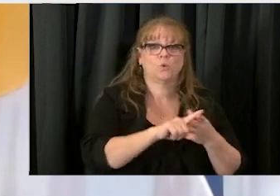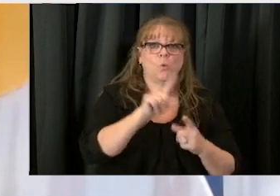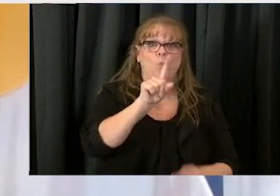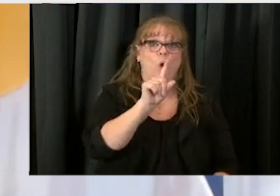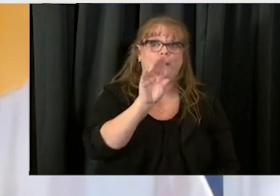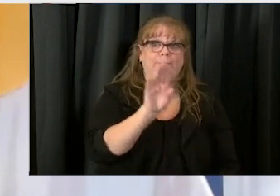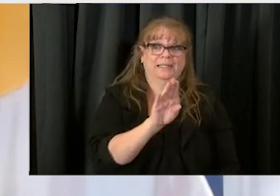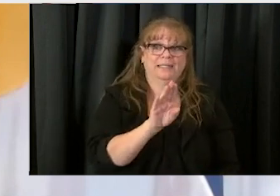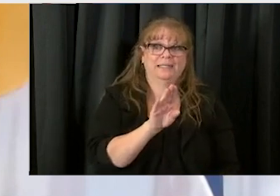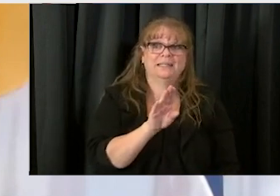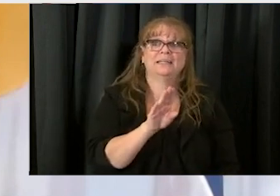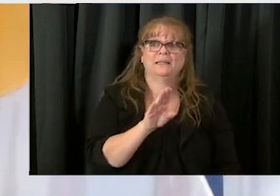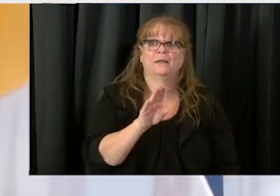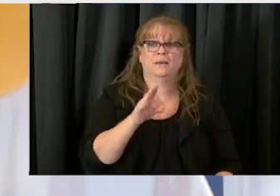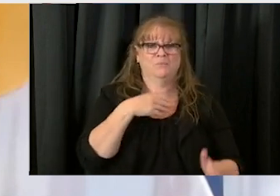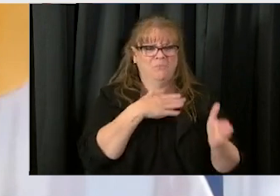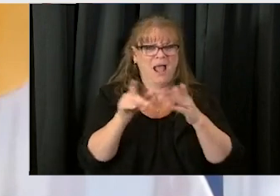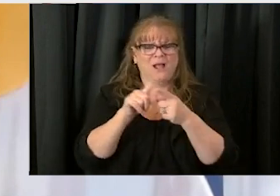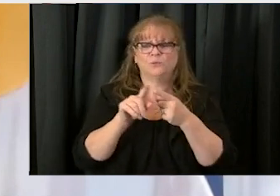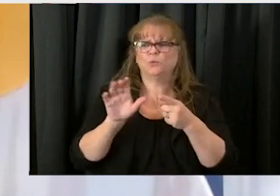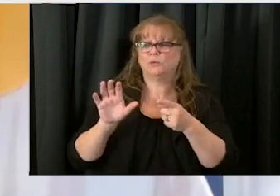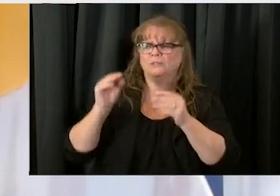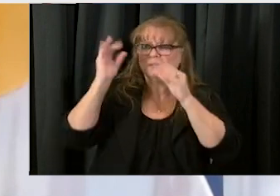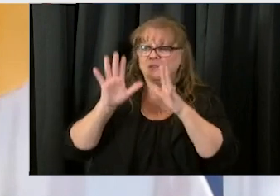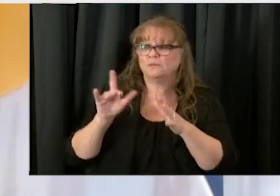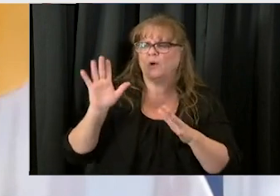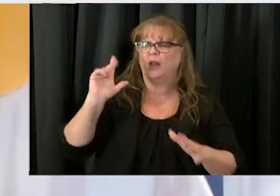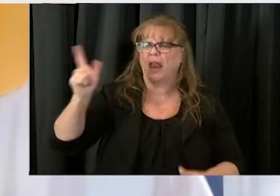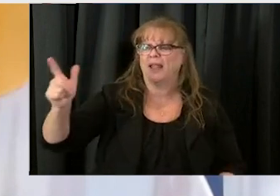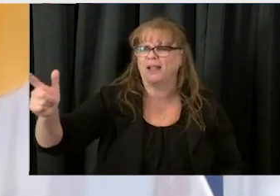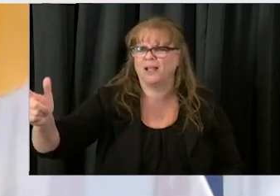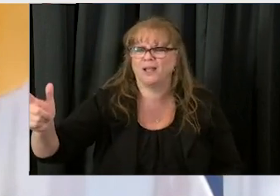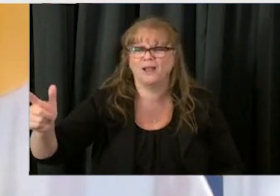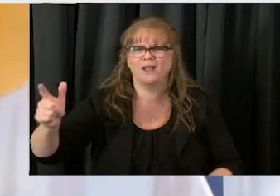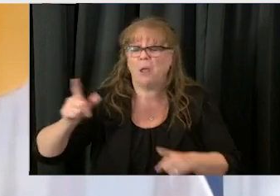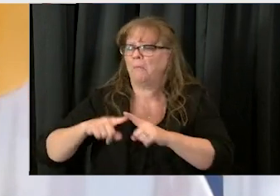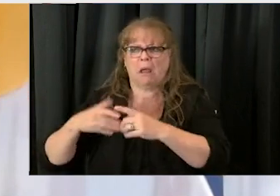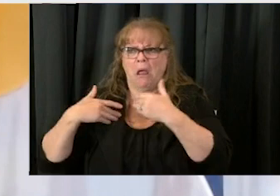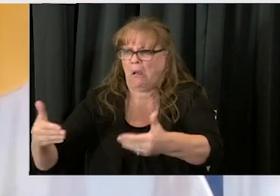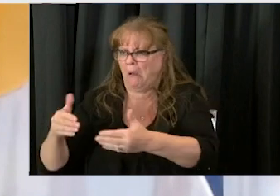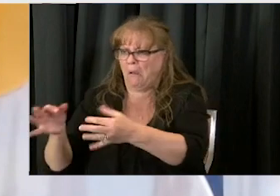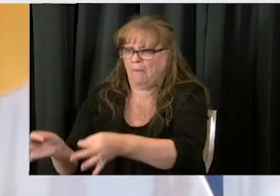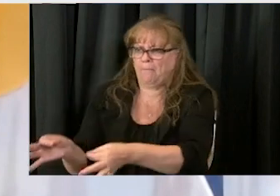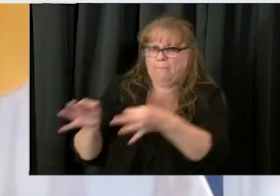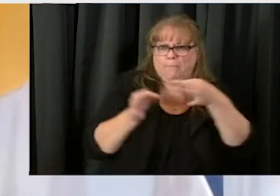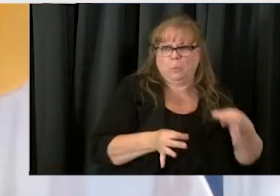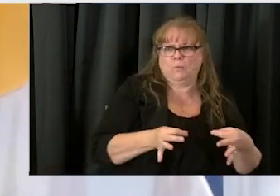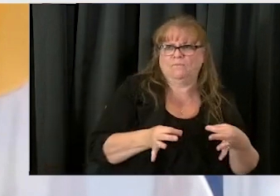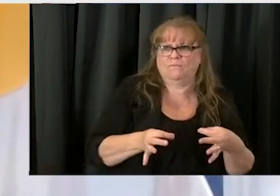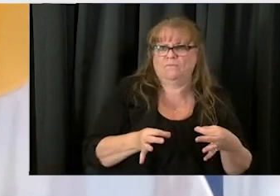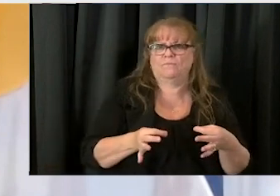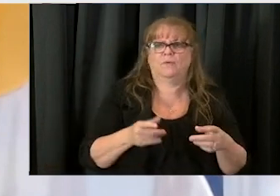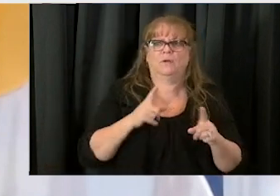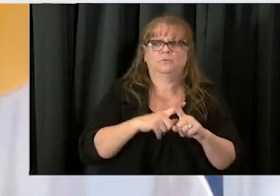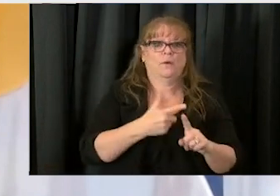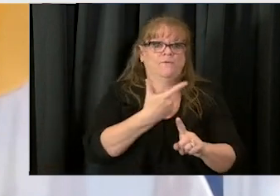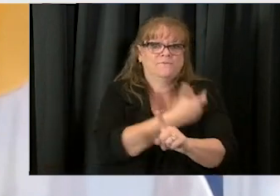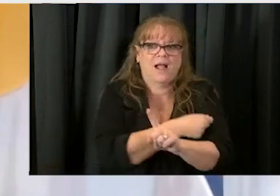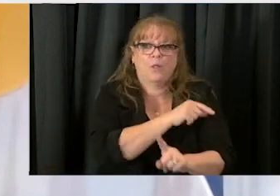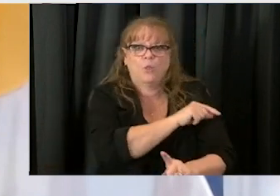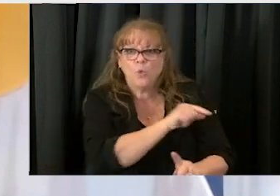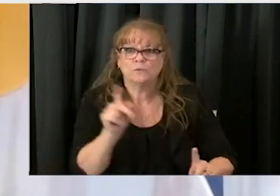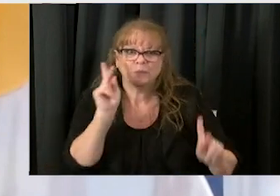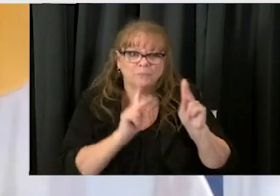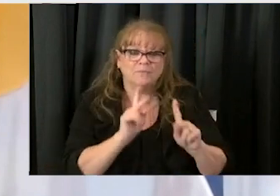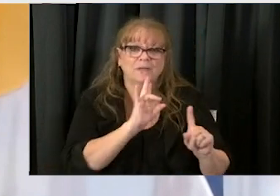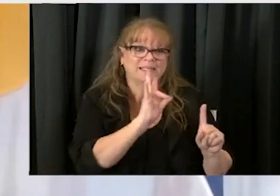as 70 and up reaches that 70%. Our date is February 28th. The next group includes those who work in and